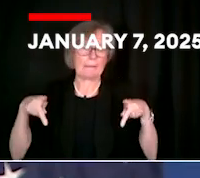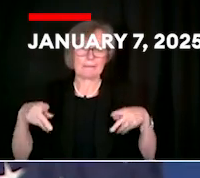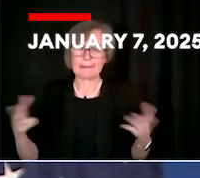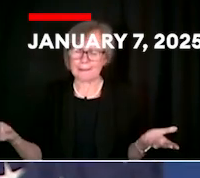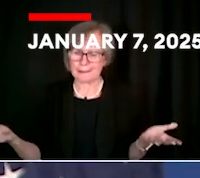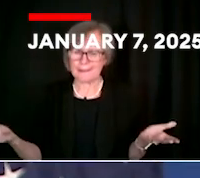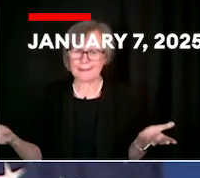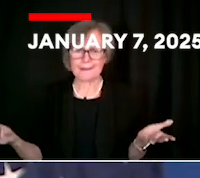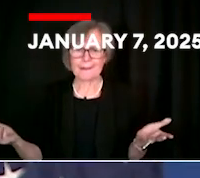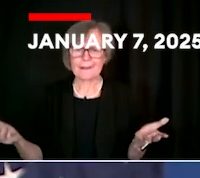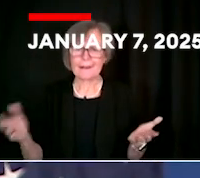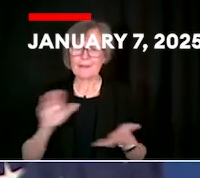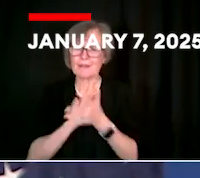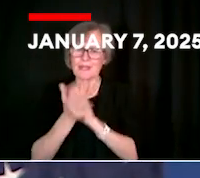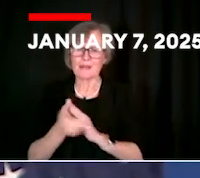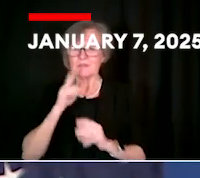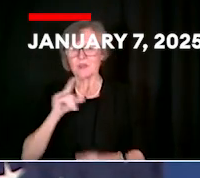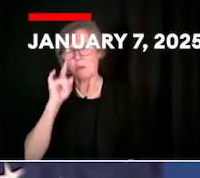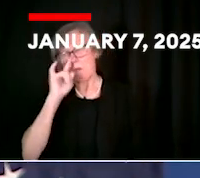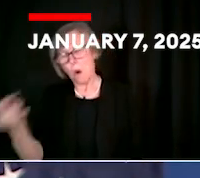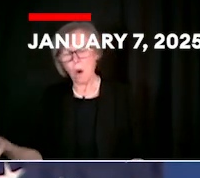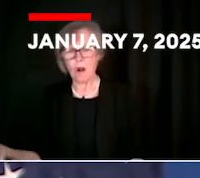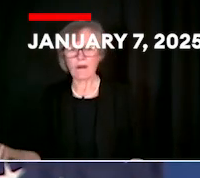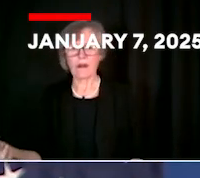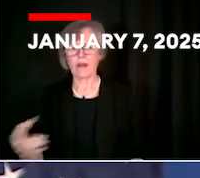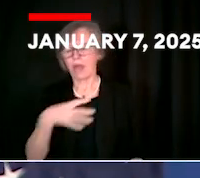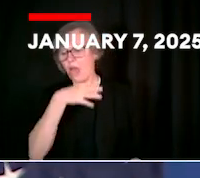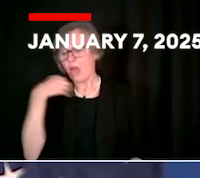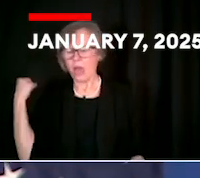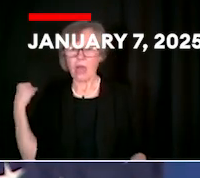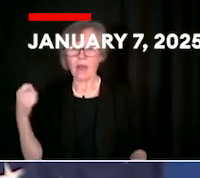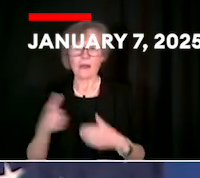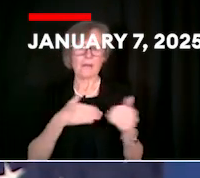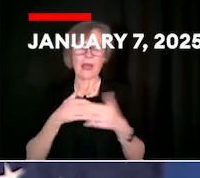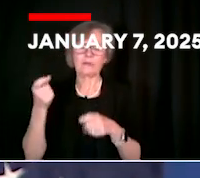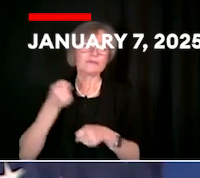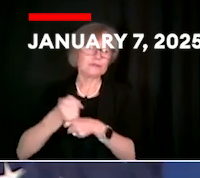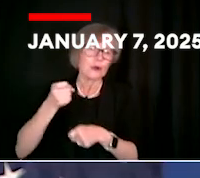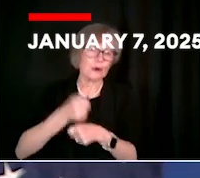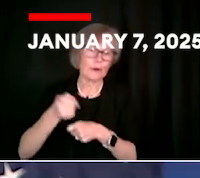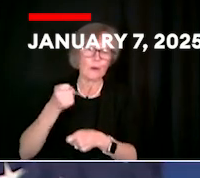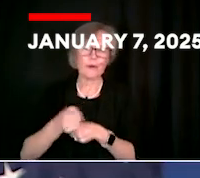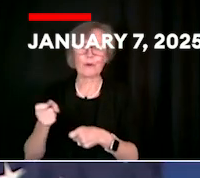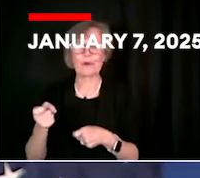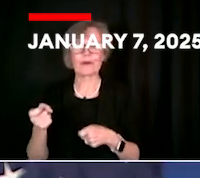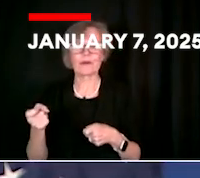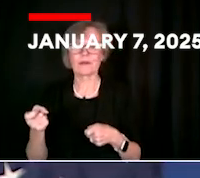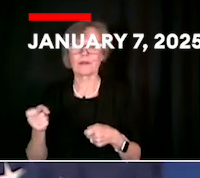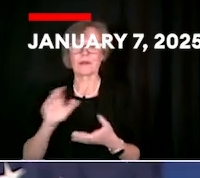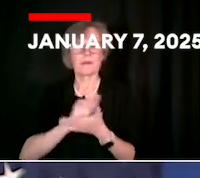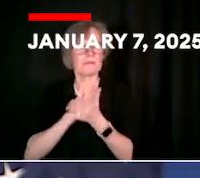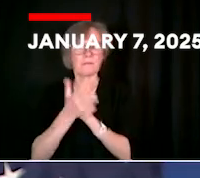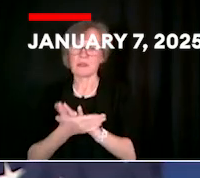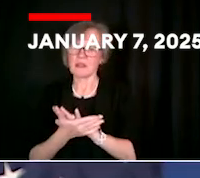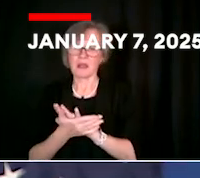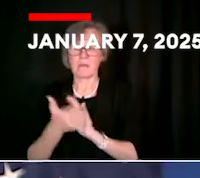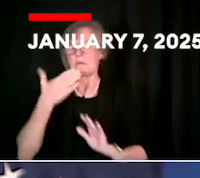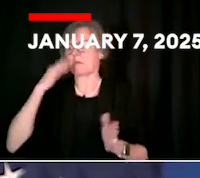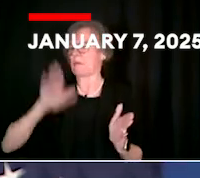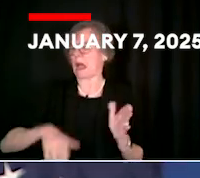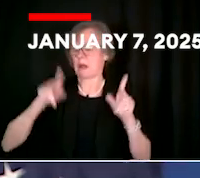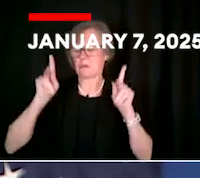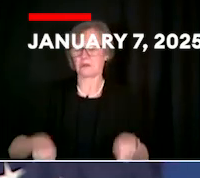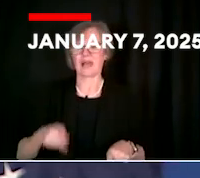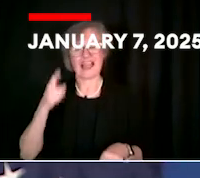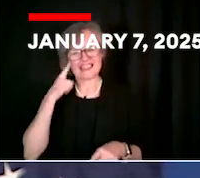We become so boring that no matter what joke you make, all of a sudden you become this bad person. I think she was